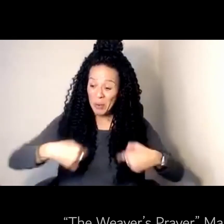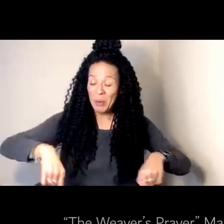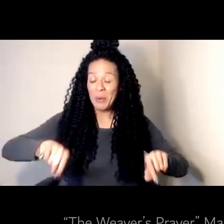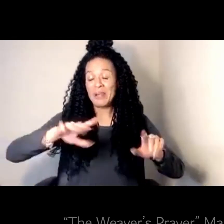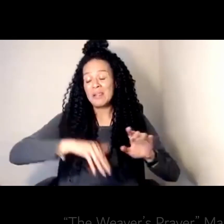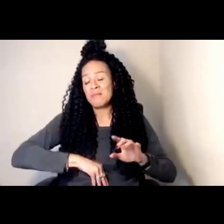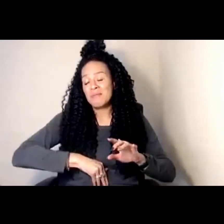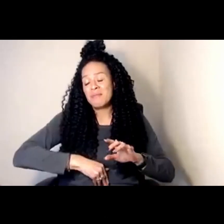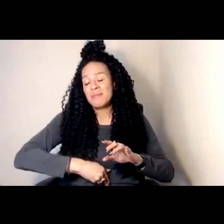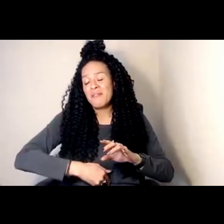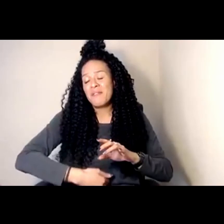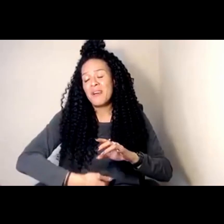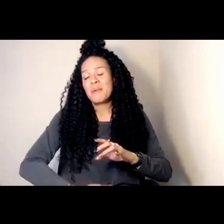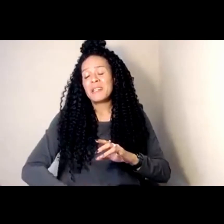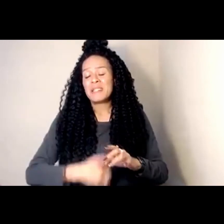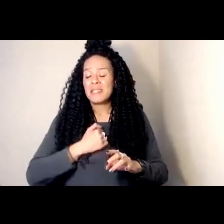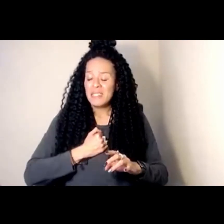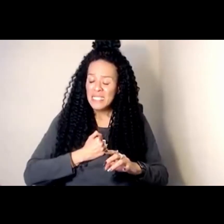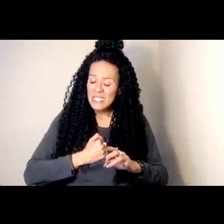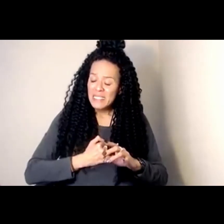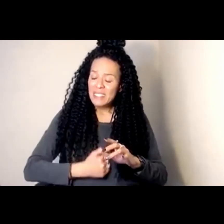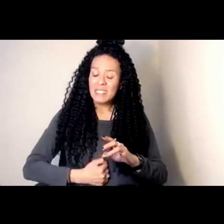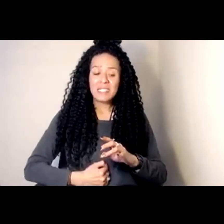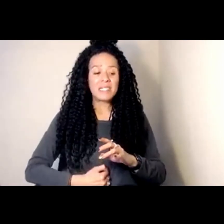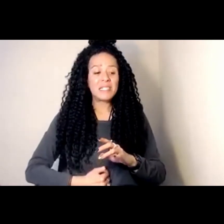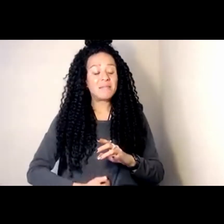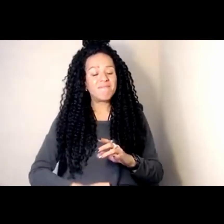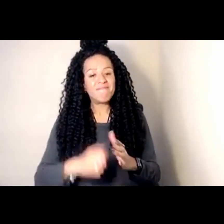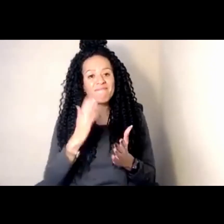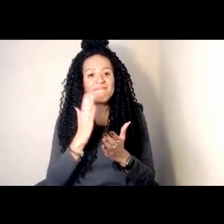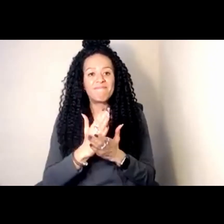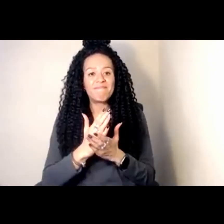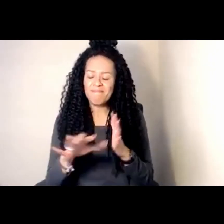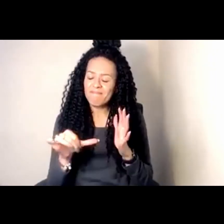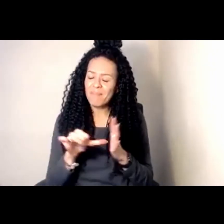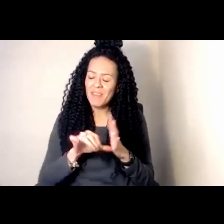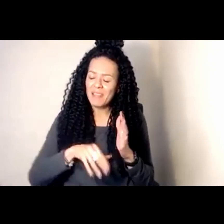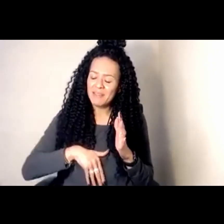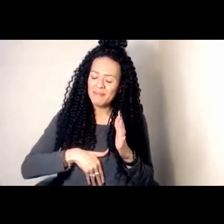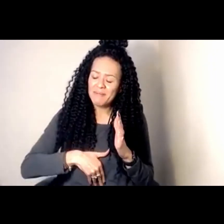famine, spectred foe, fraught with